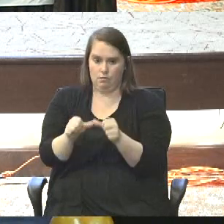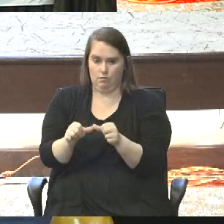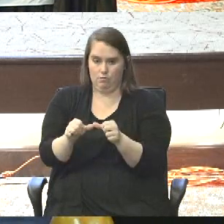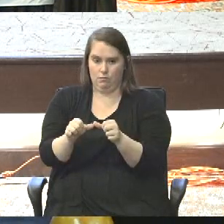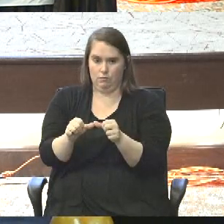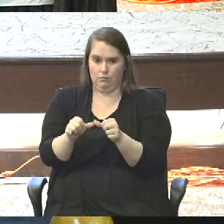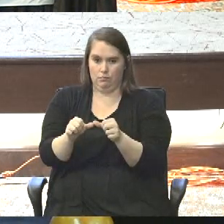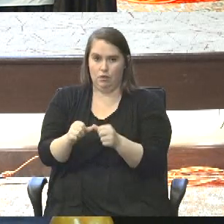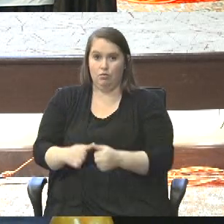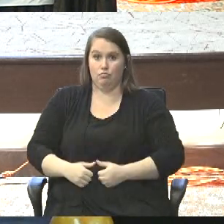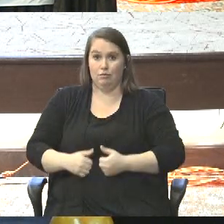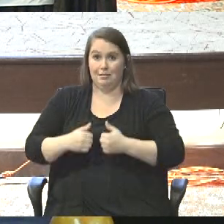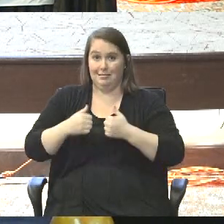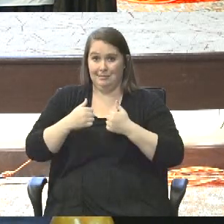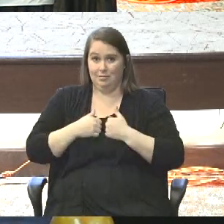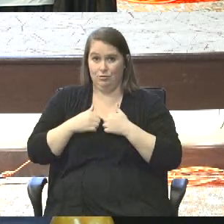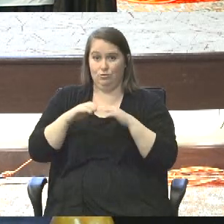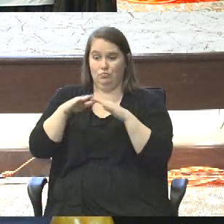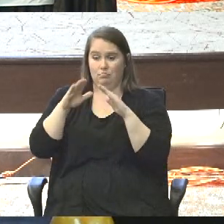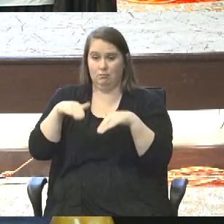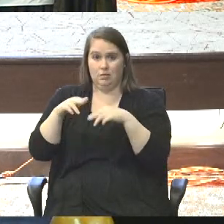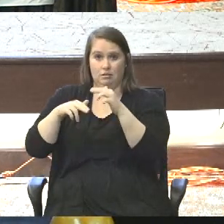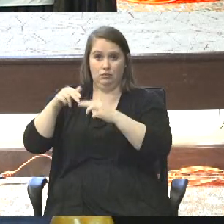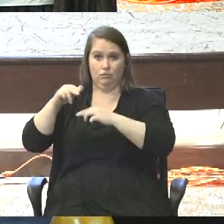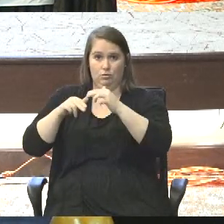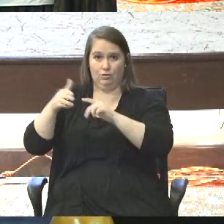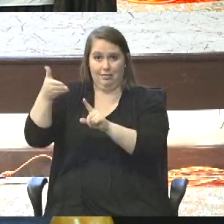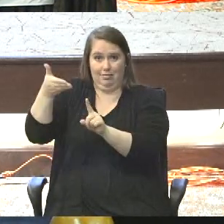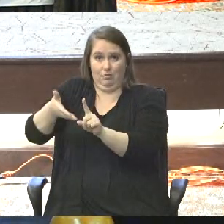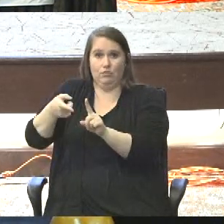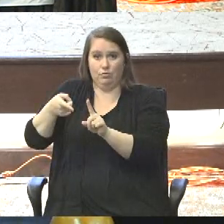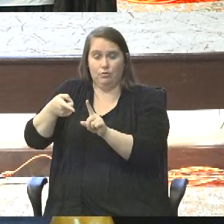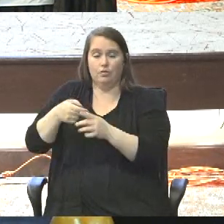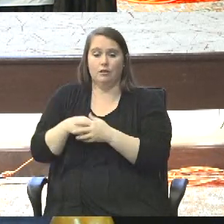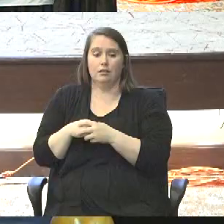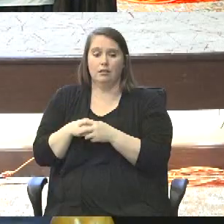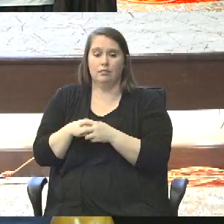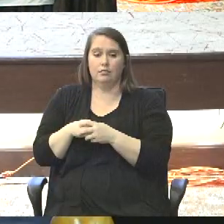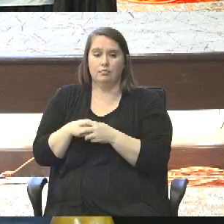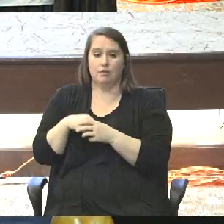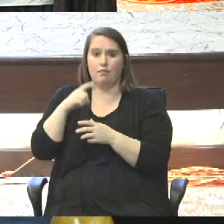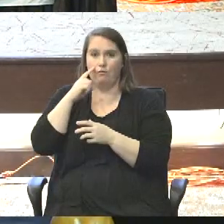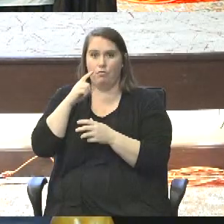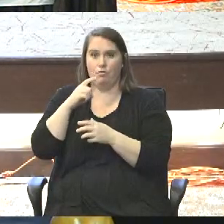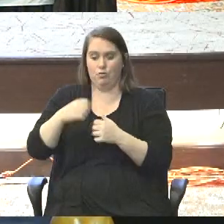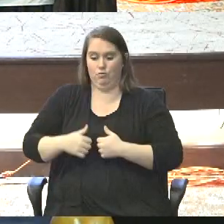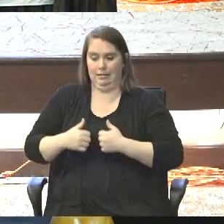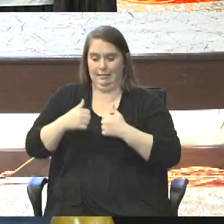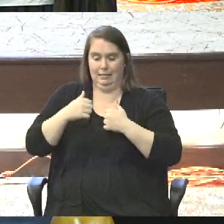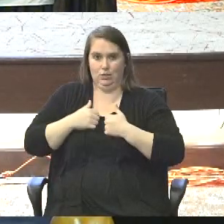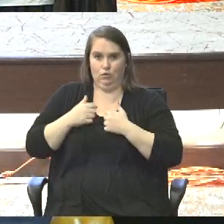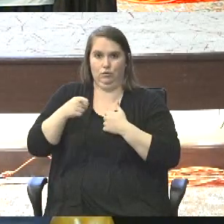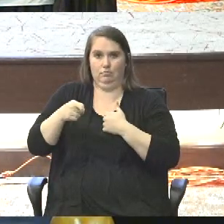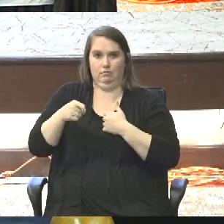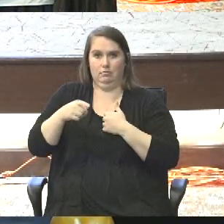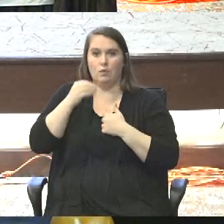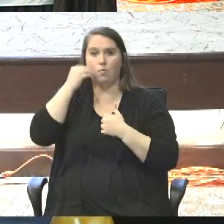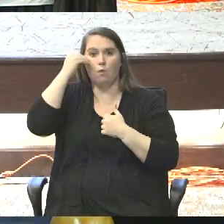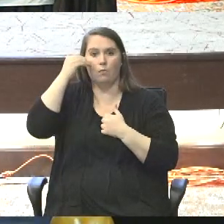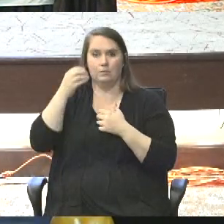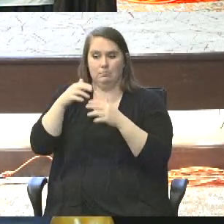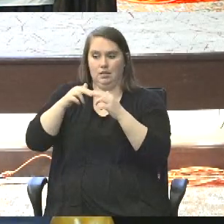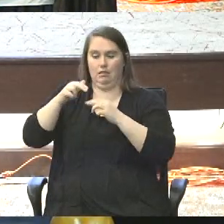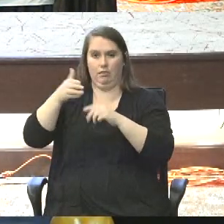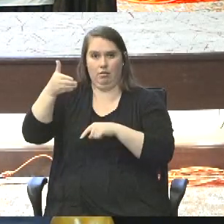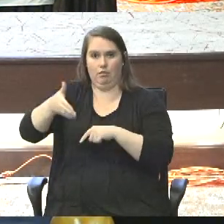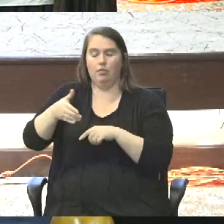residential construction happening adjacent to this for the residential development there. Will any delays